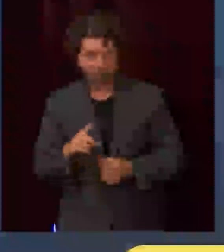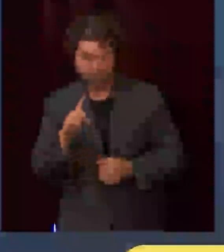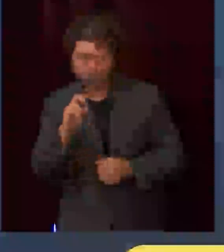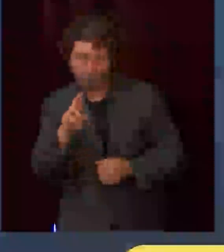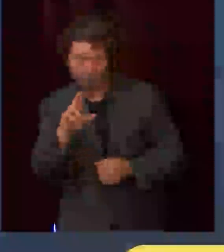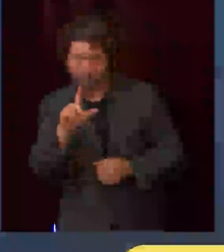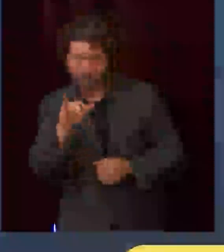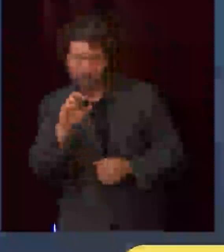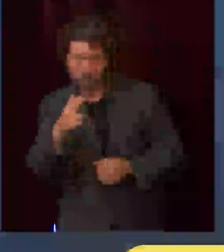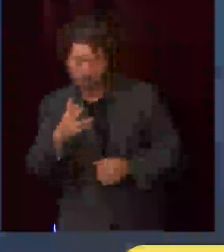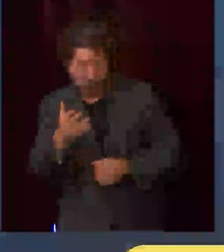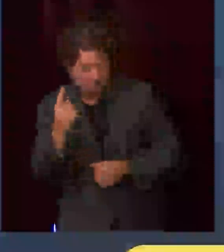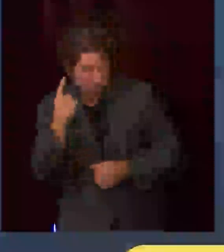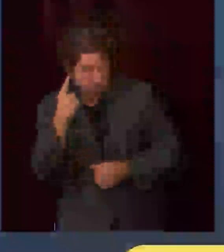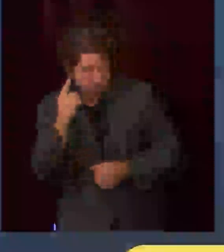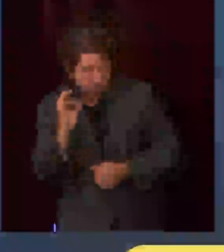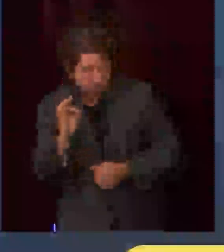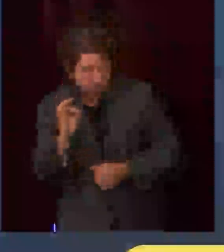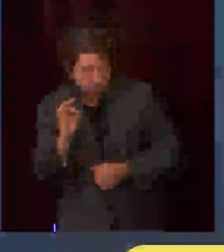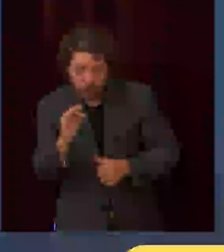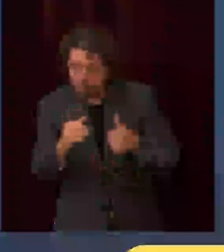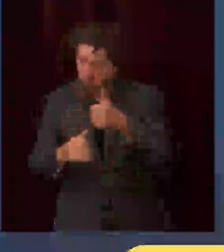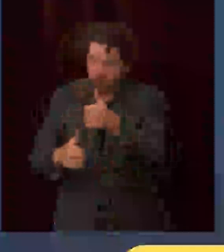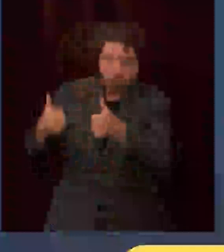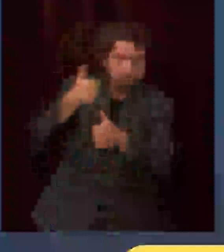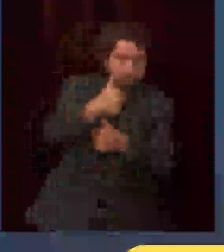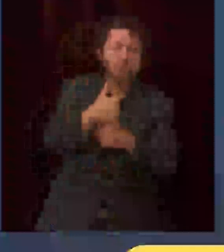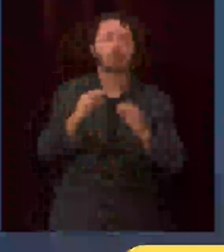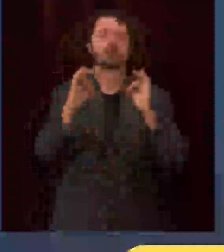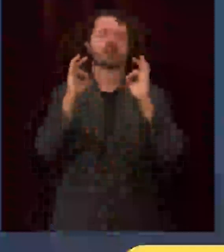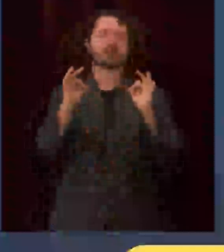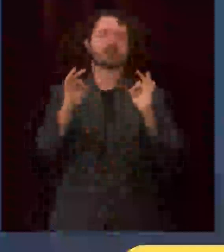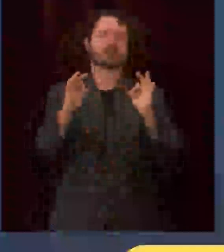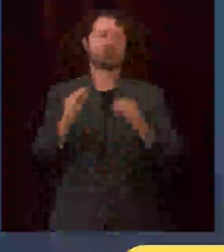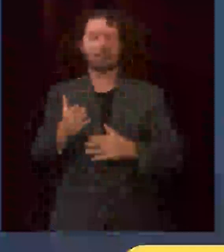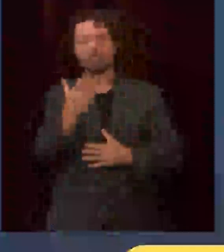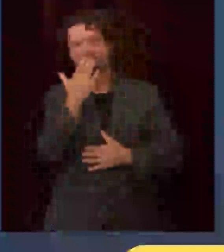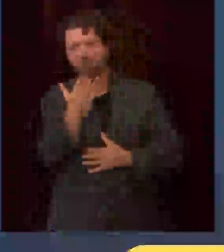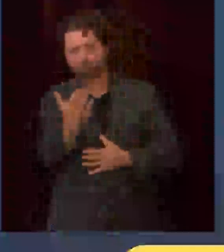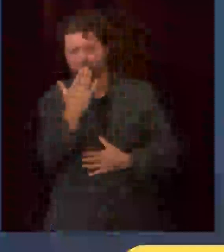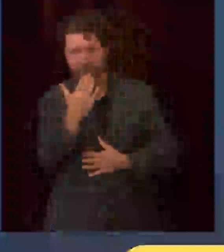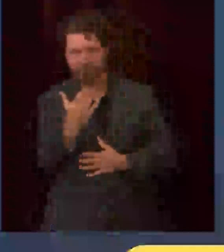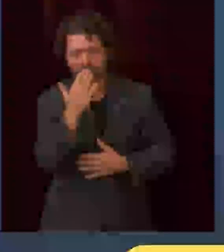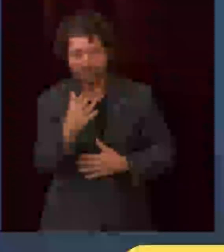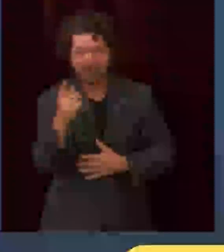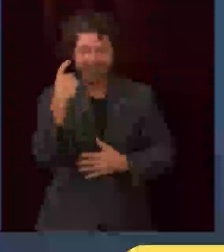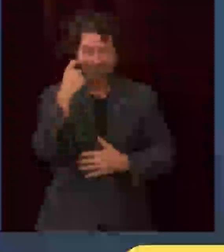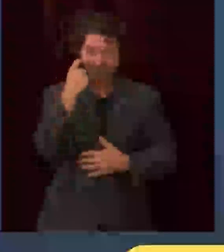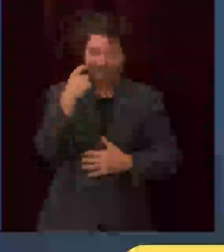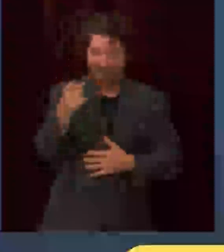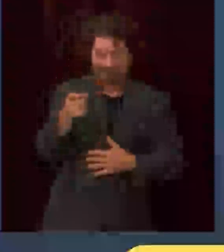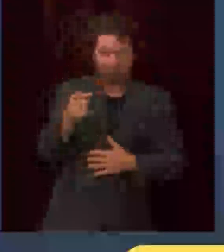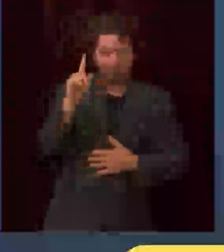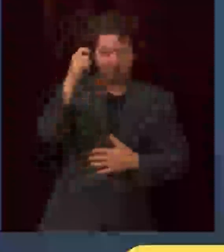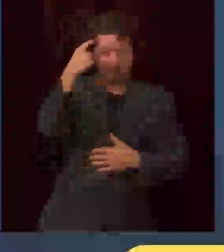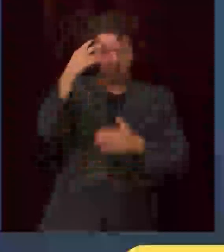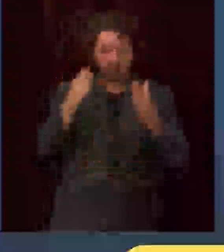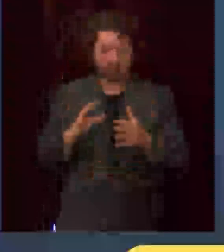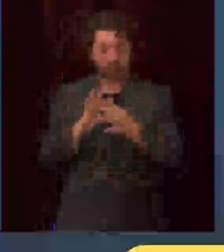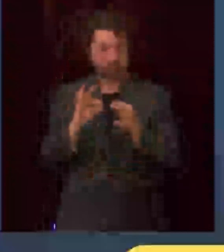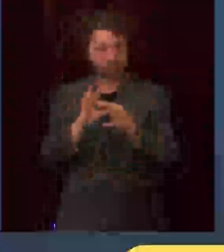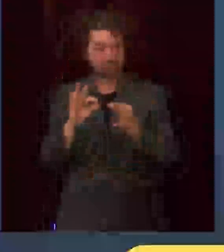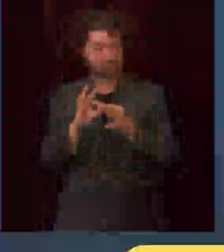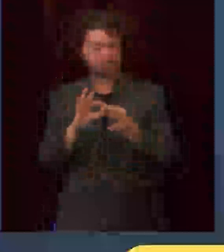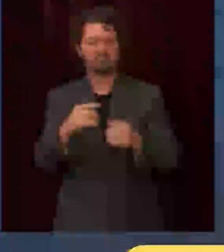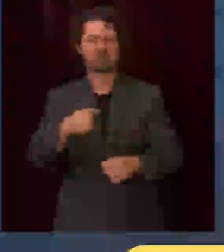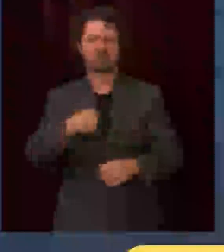Sound great. Thumbs up. Okay. Yeah, so thanks so much. As Governor Inslee mentioned, my name is John Lynch. I'm an infectious diseases doctor at